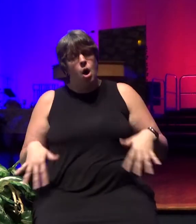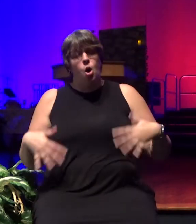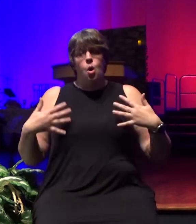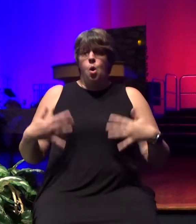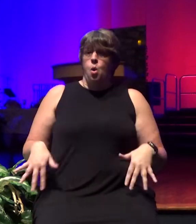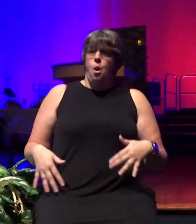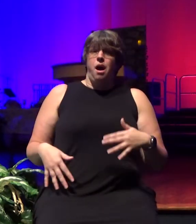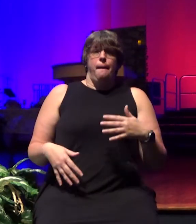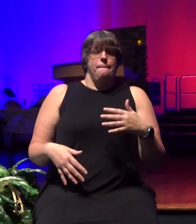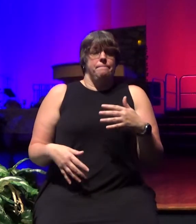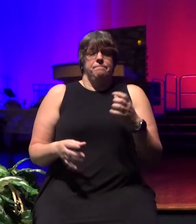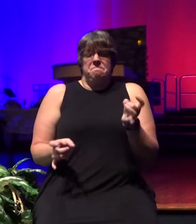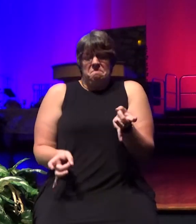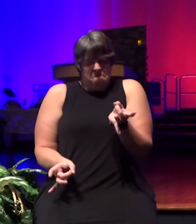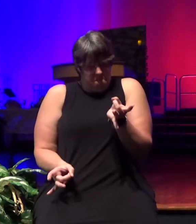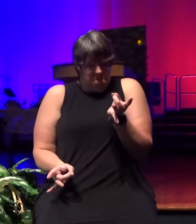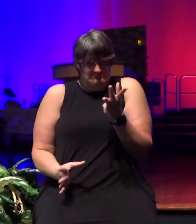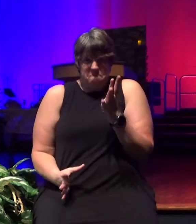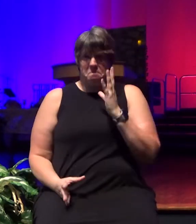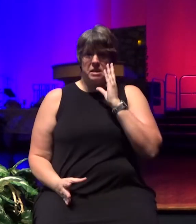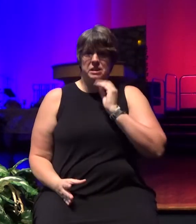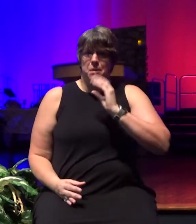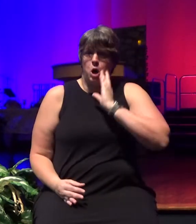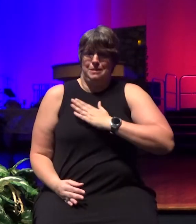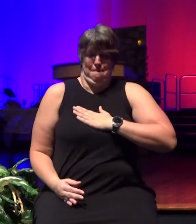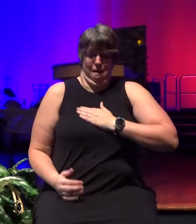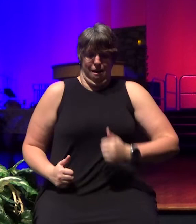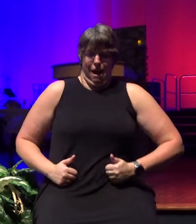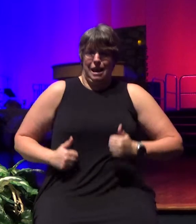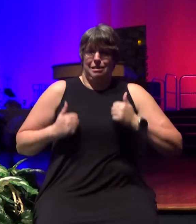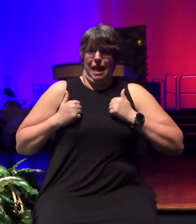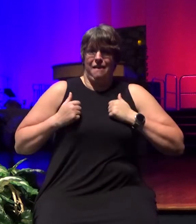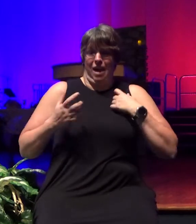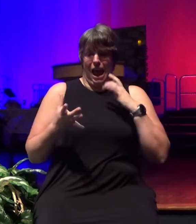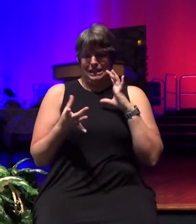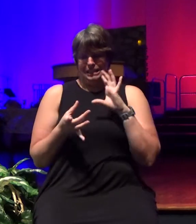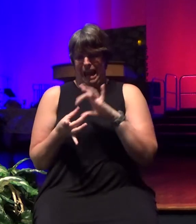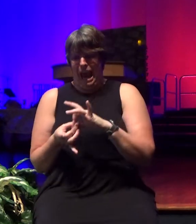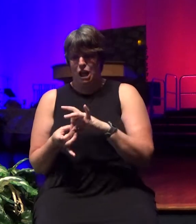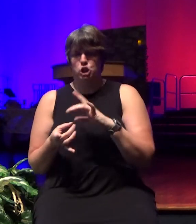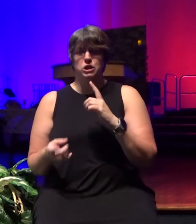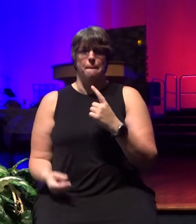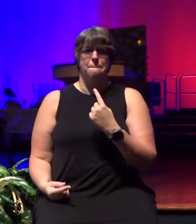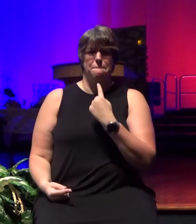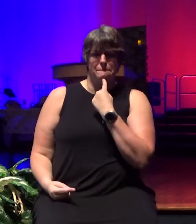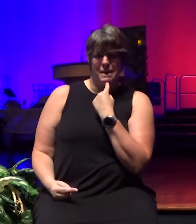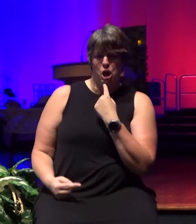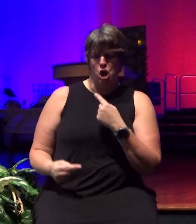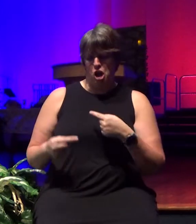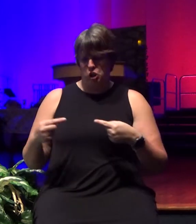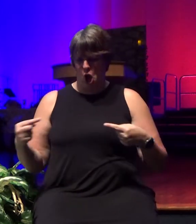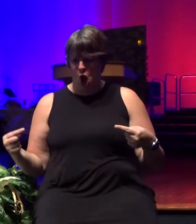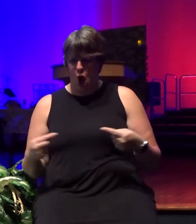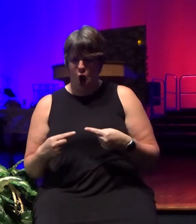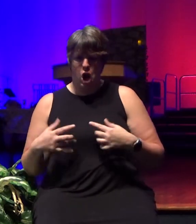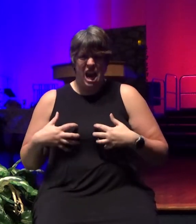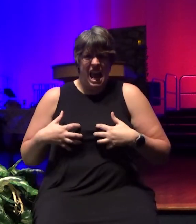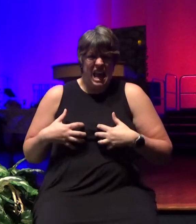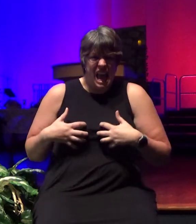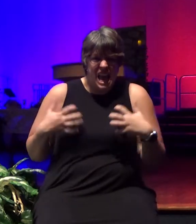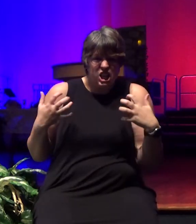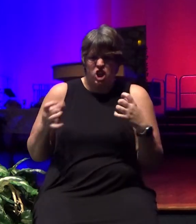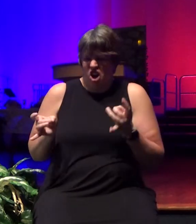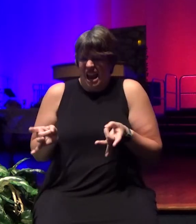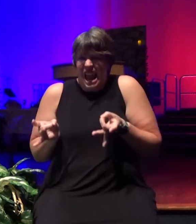where I attached myself for a time to bitterness, to hurt, to anger, even hatred, there came